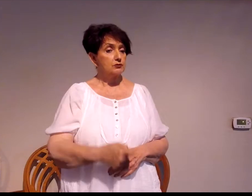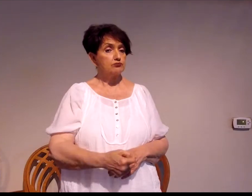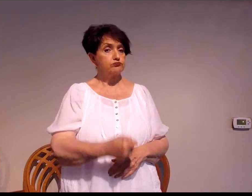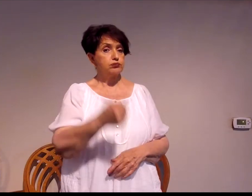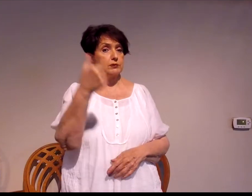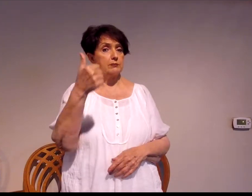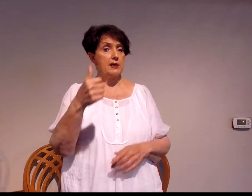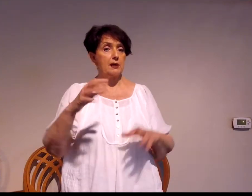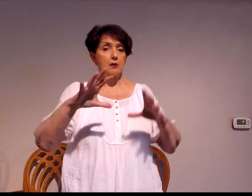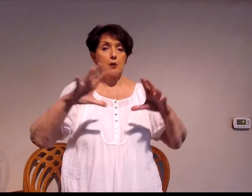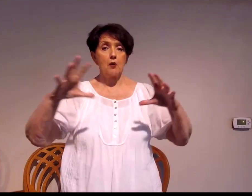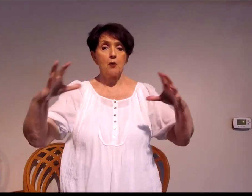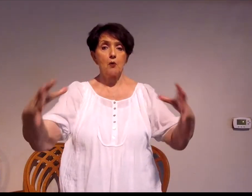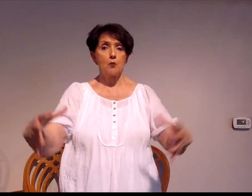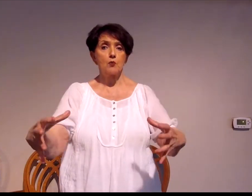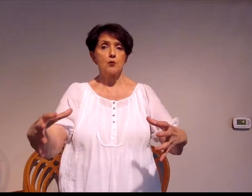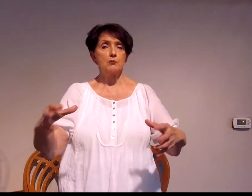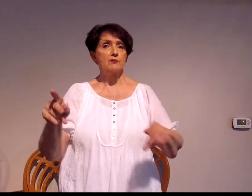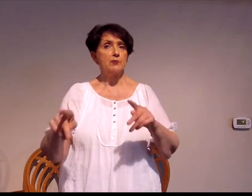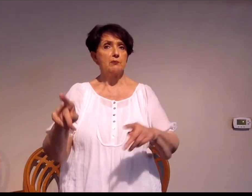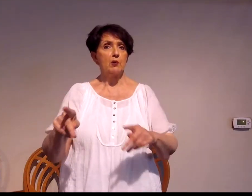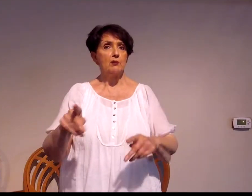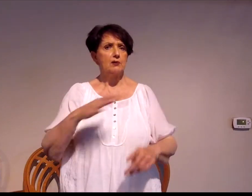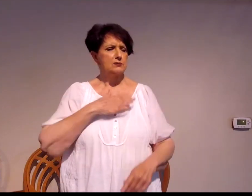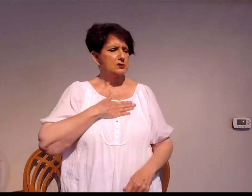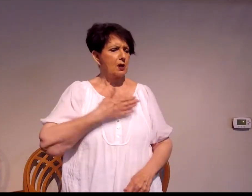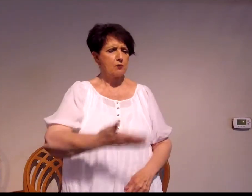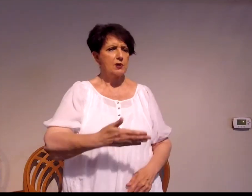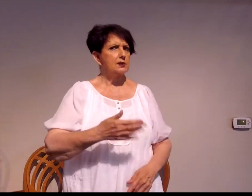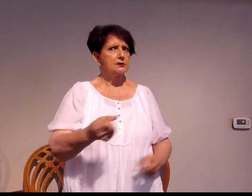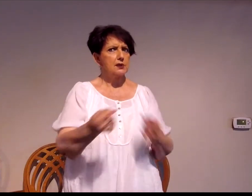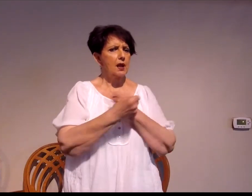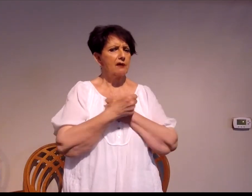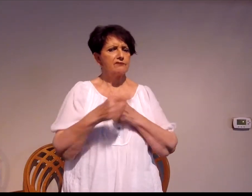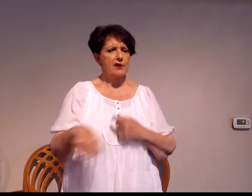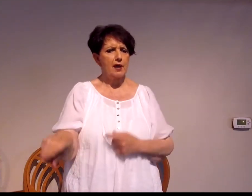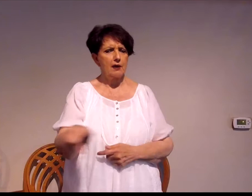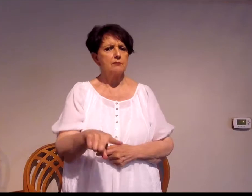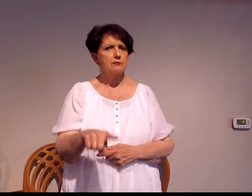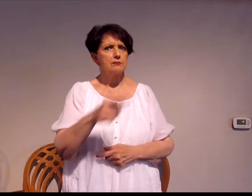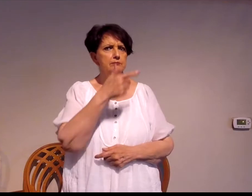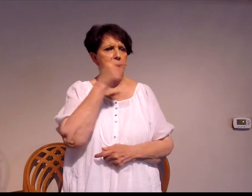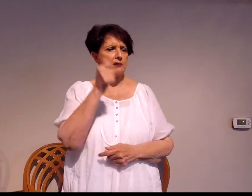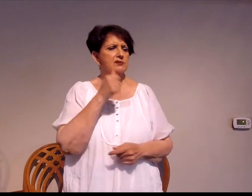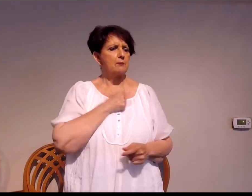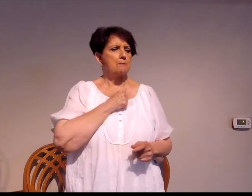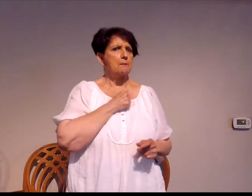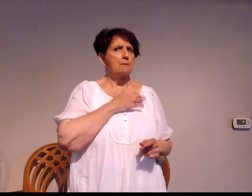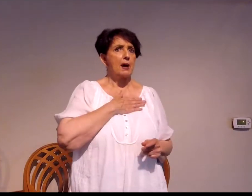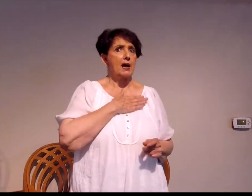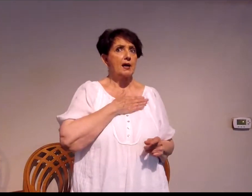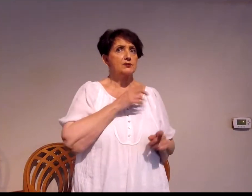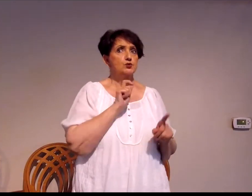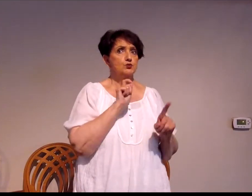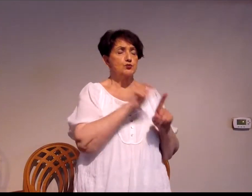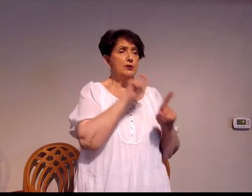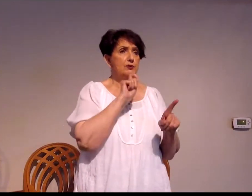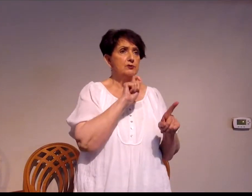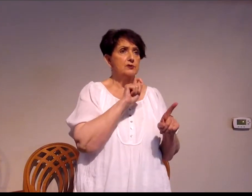and wasn't willing to love them because of me and my triggers. And I did look up that there are